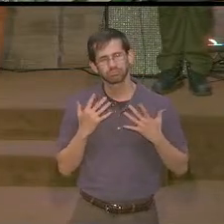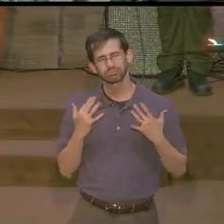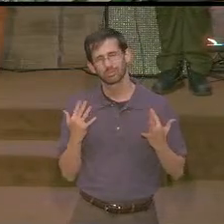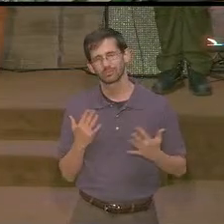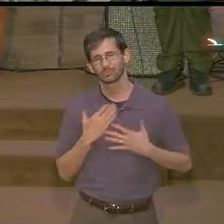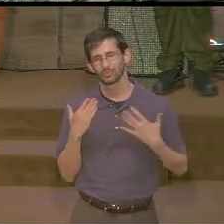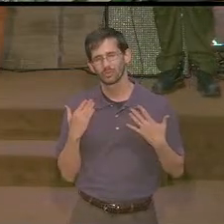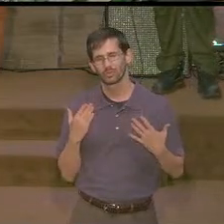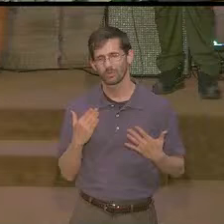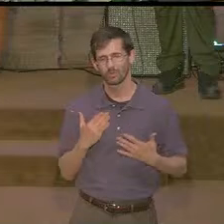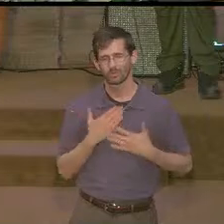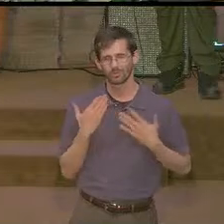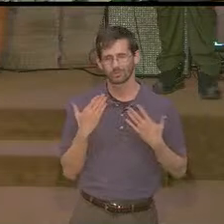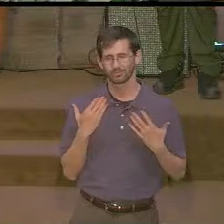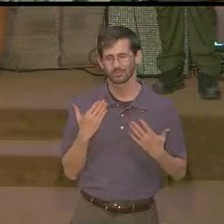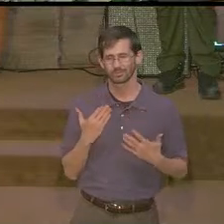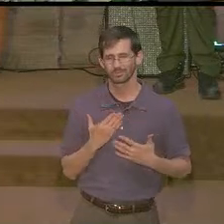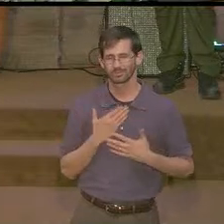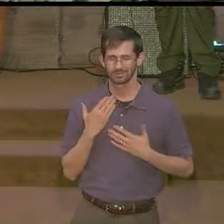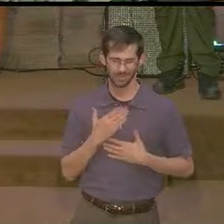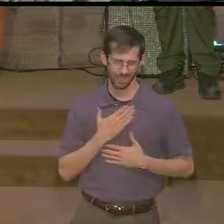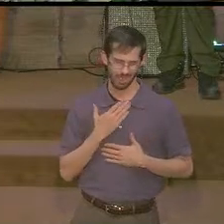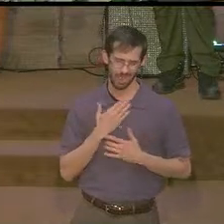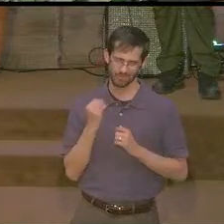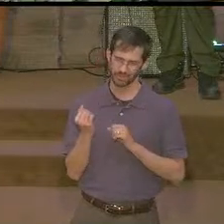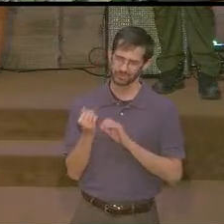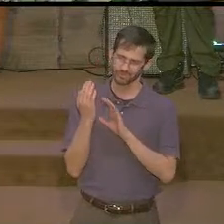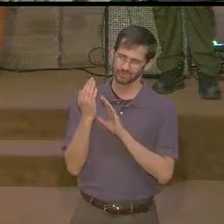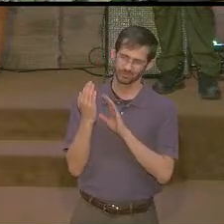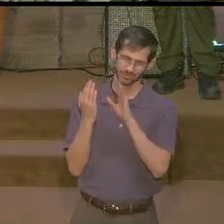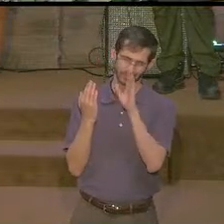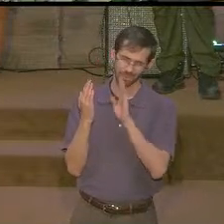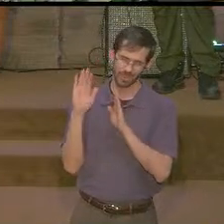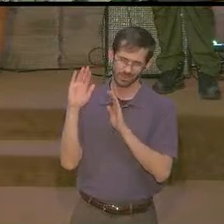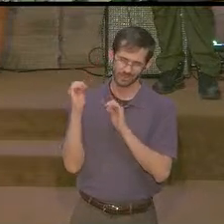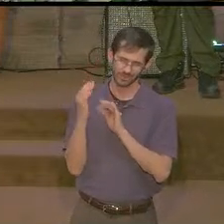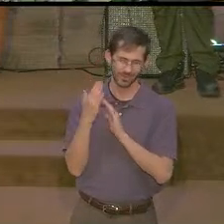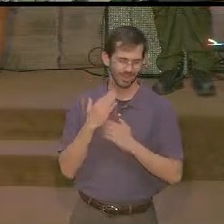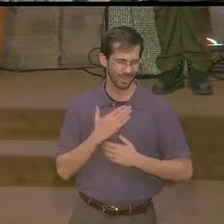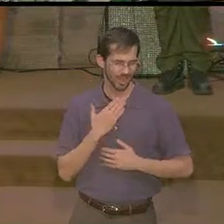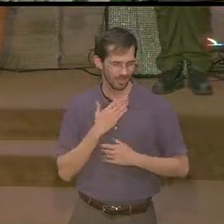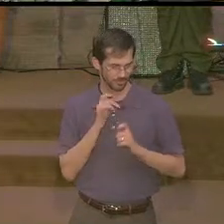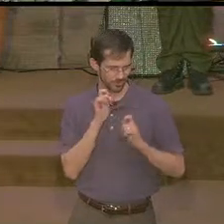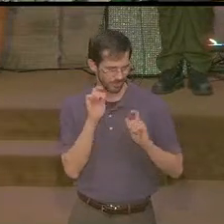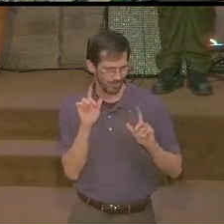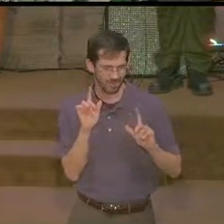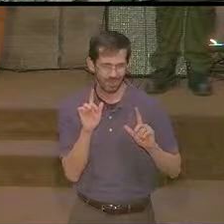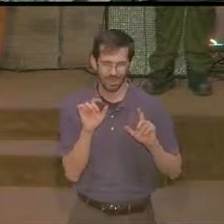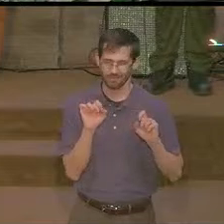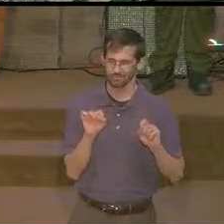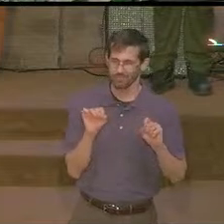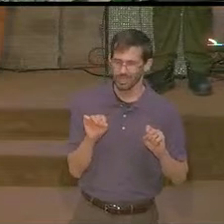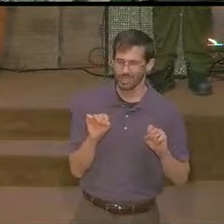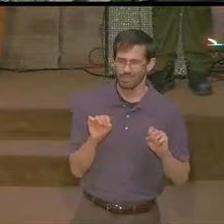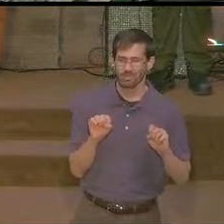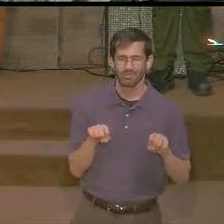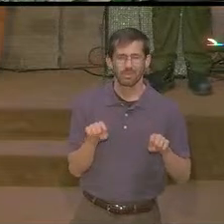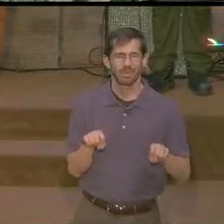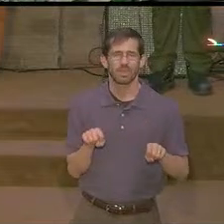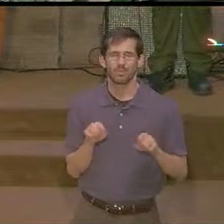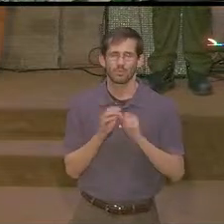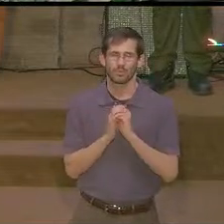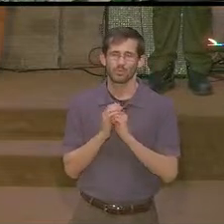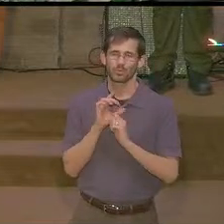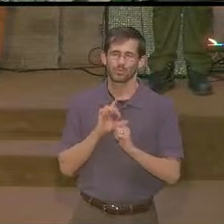gladness. Happy to be in the presence of God. Happy to wake up and be able to worship the Lord just one